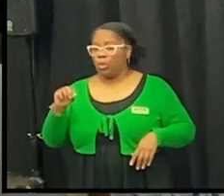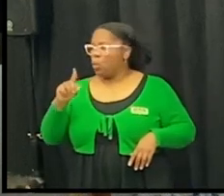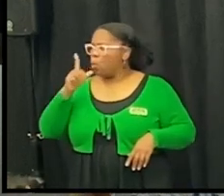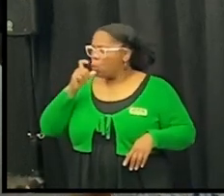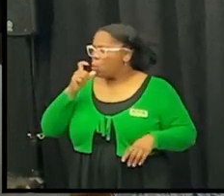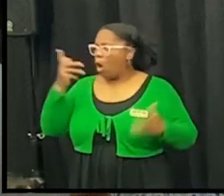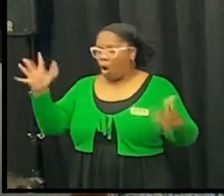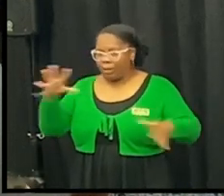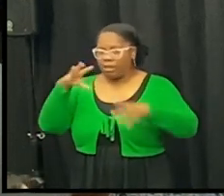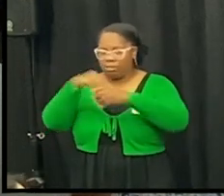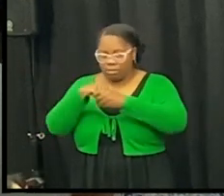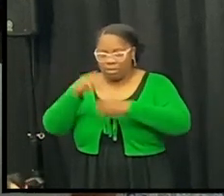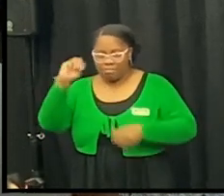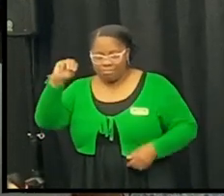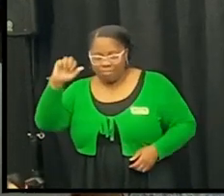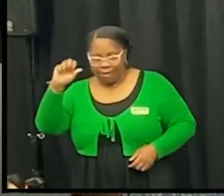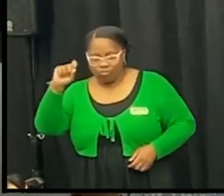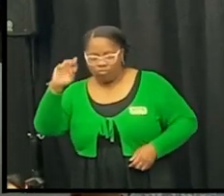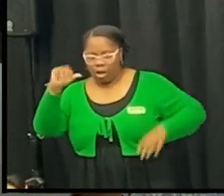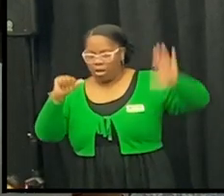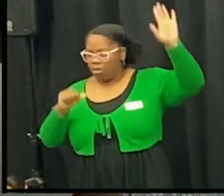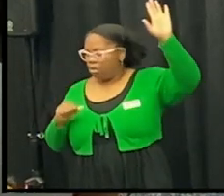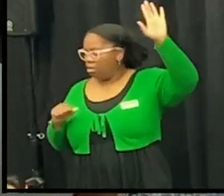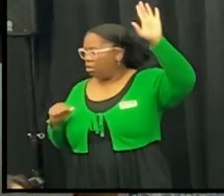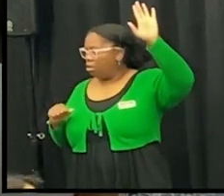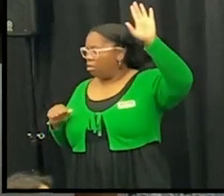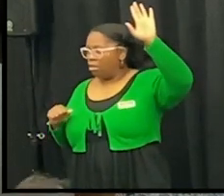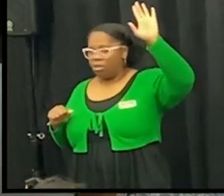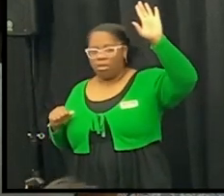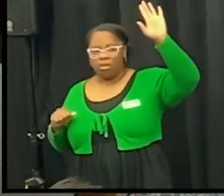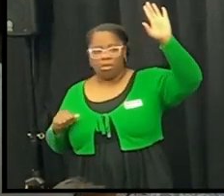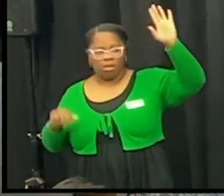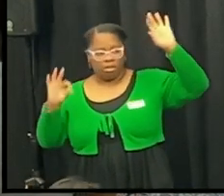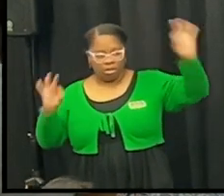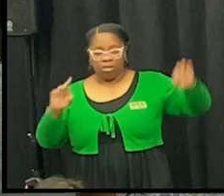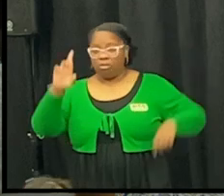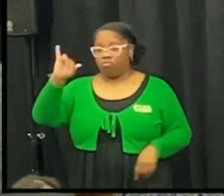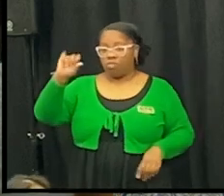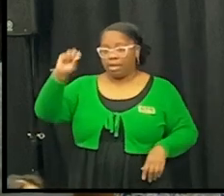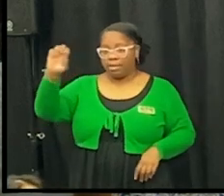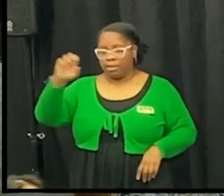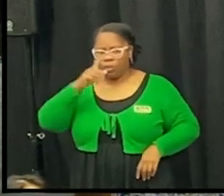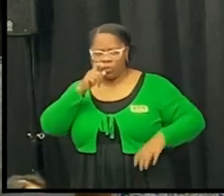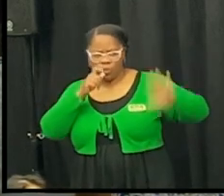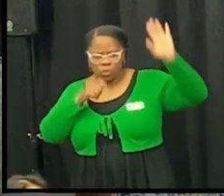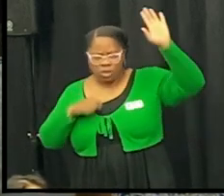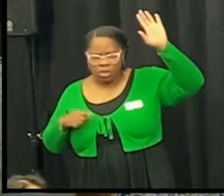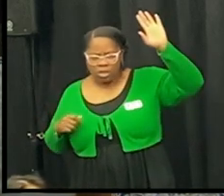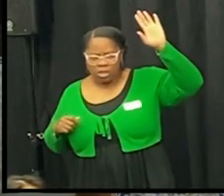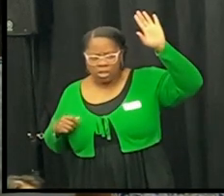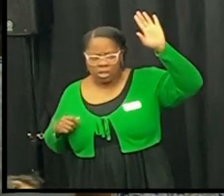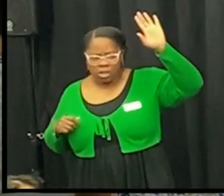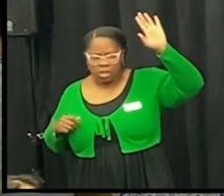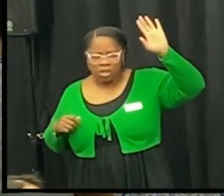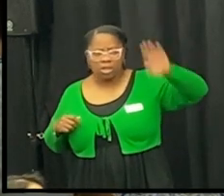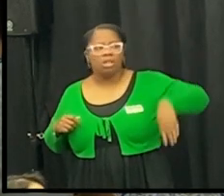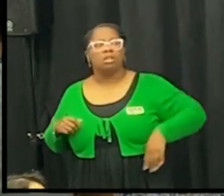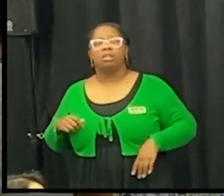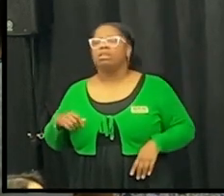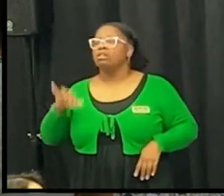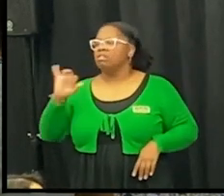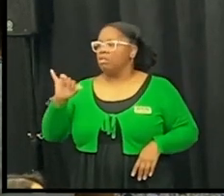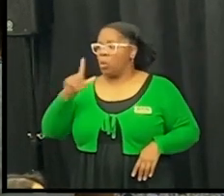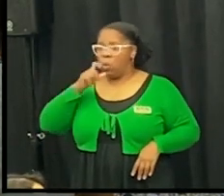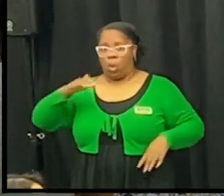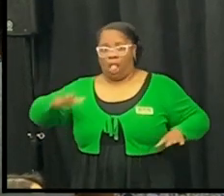is in the Maestra or Rise? Who belongs to Maestra? Great. Okay. And Rise, who's... All right. You guys who are your hands